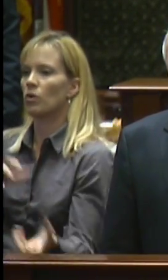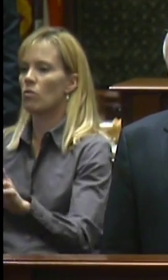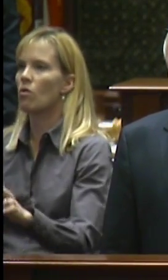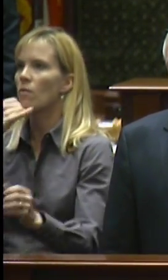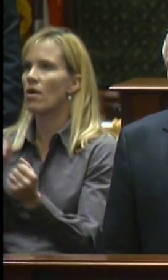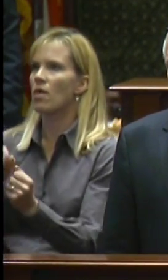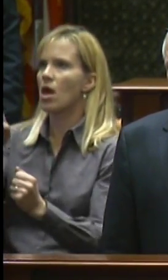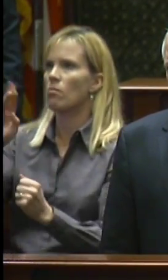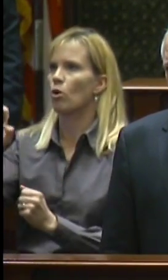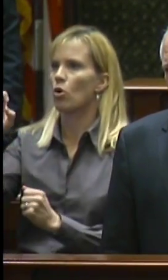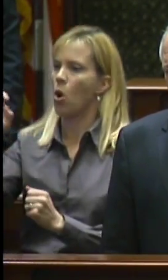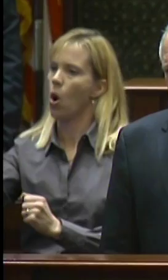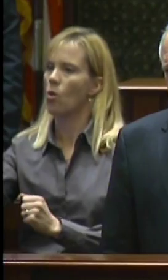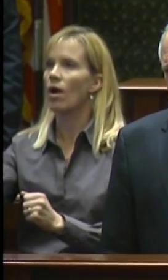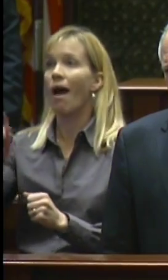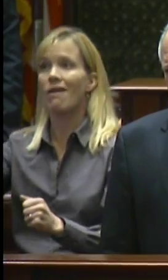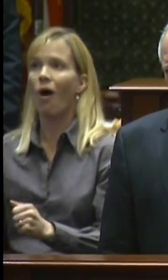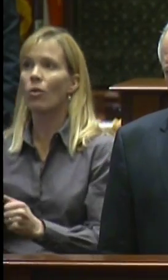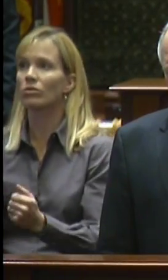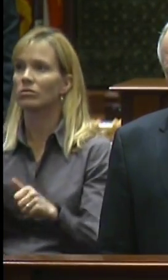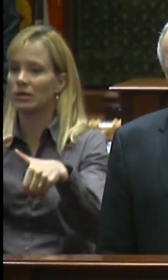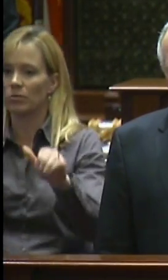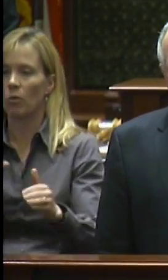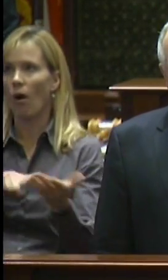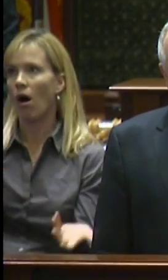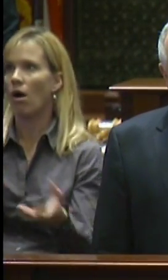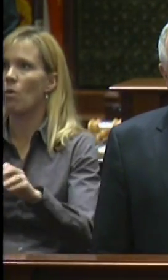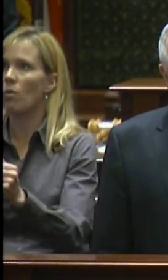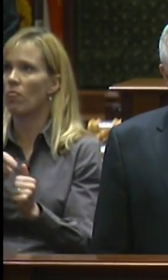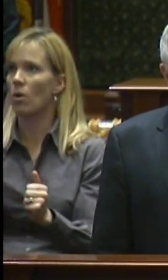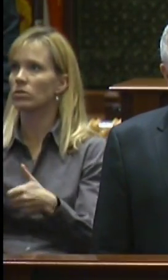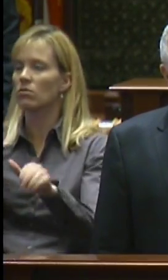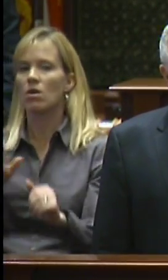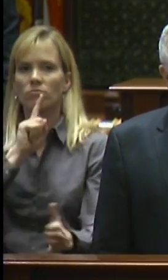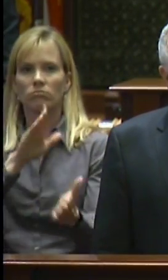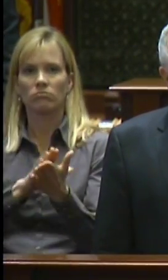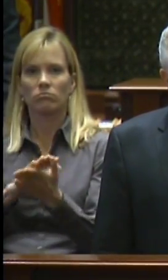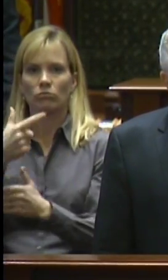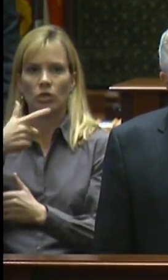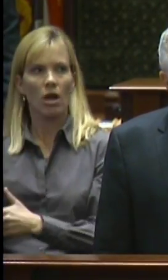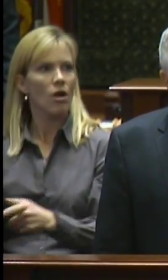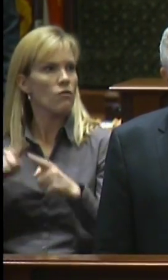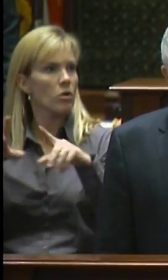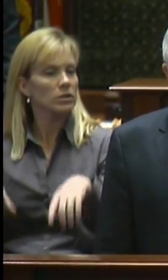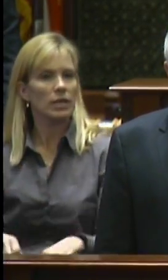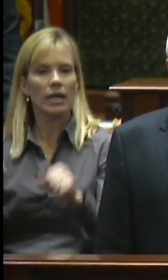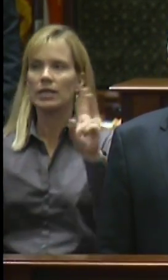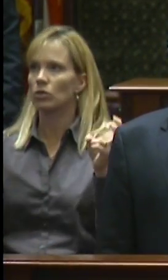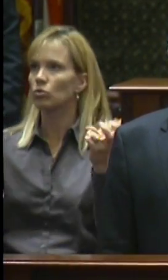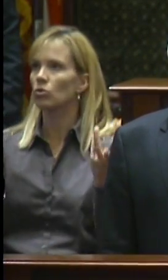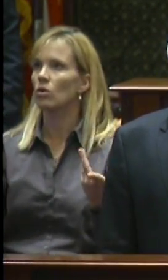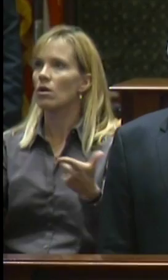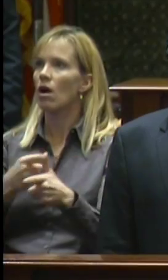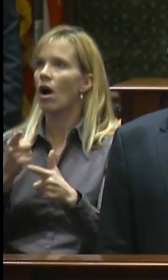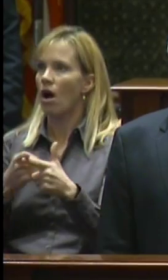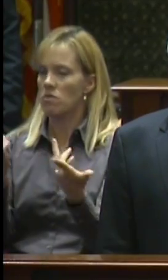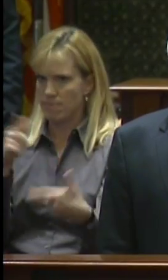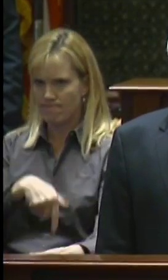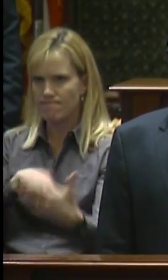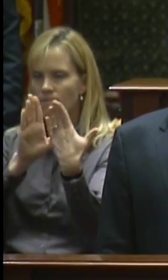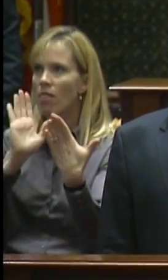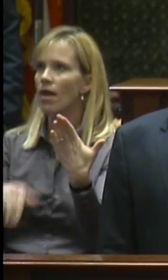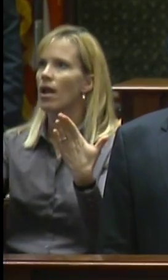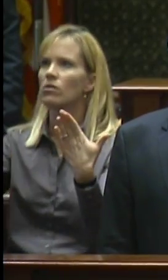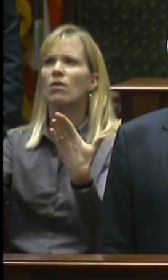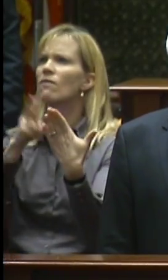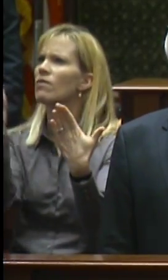Burr Oak and may go wrong at other cemeteries in our state. And I want to commend the General Assembly for taking this issue and squarely addressing it.